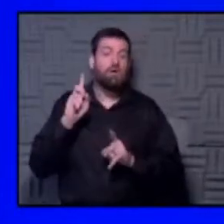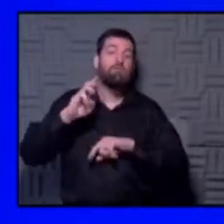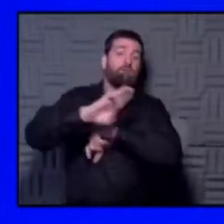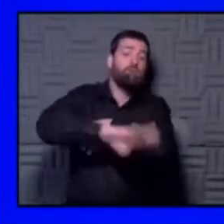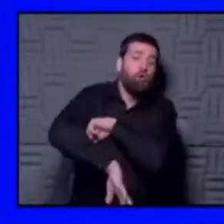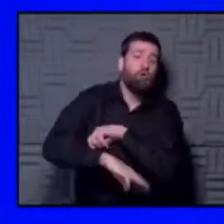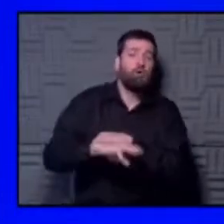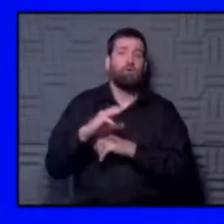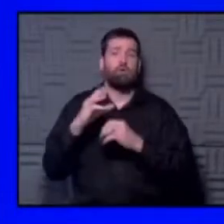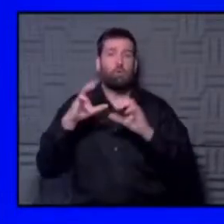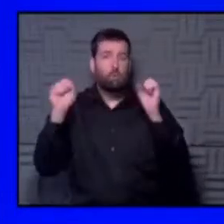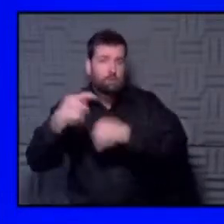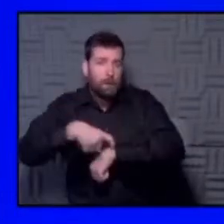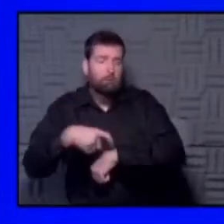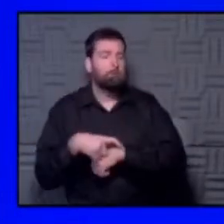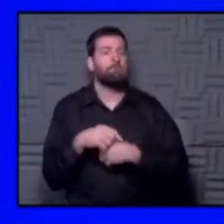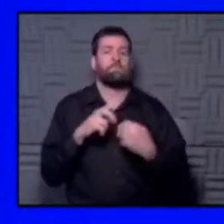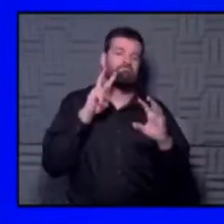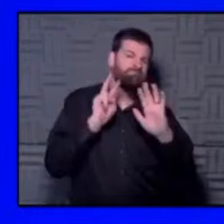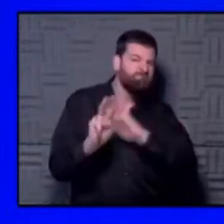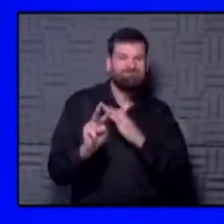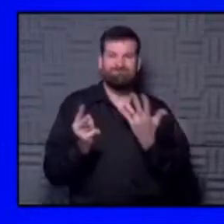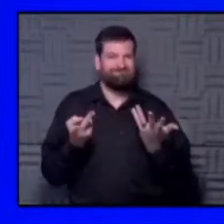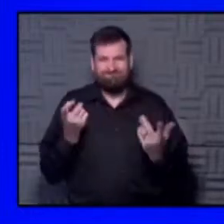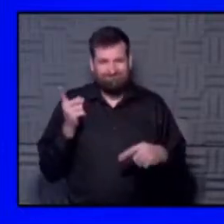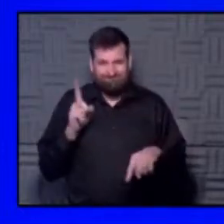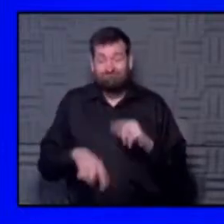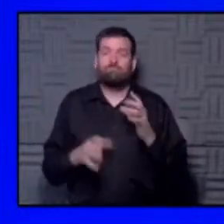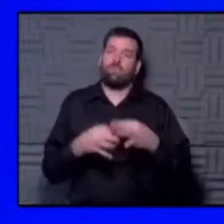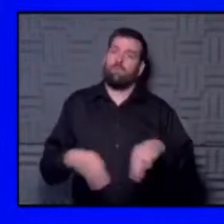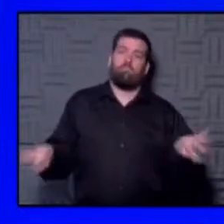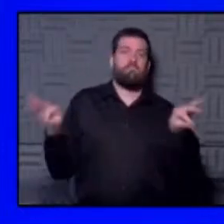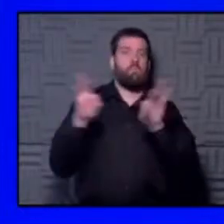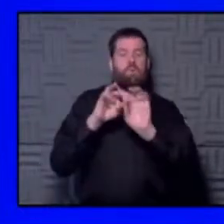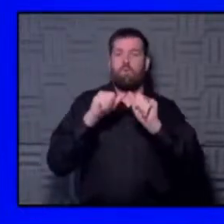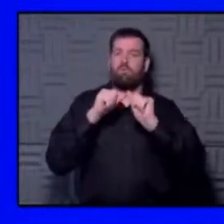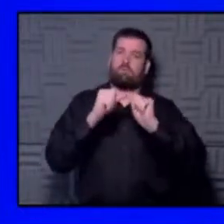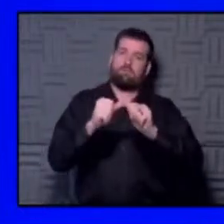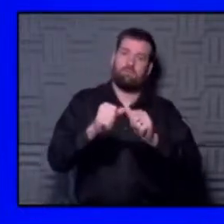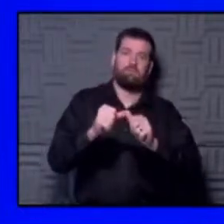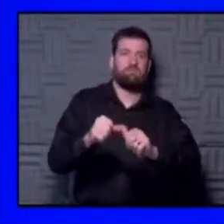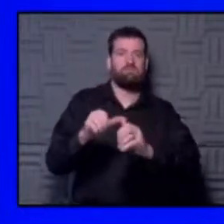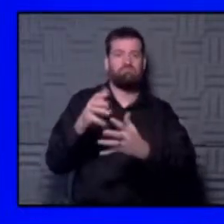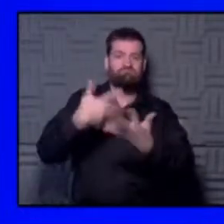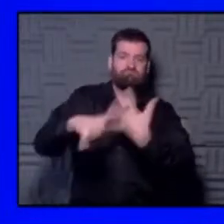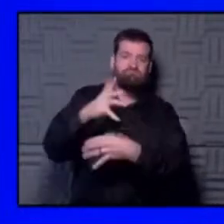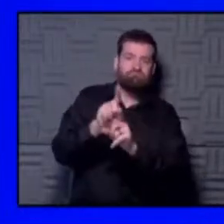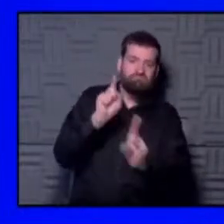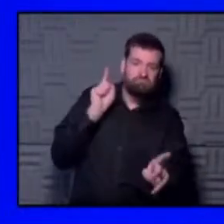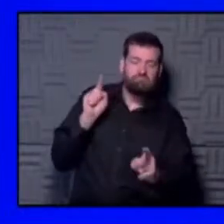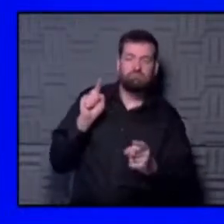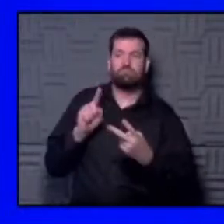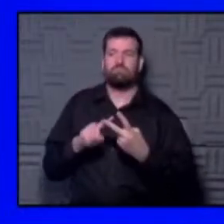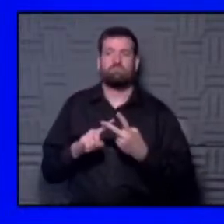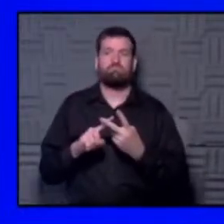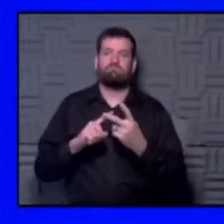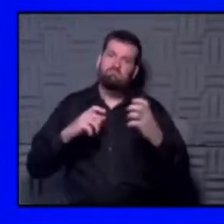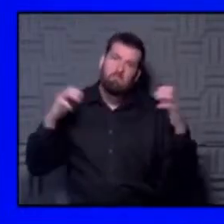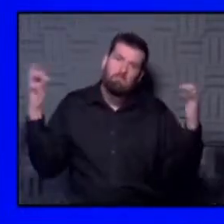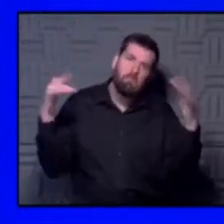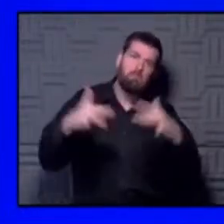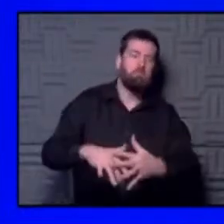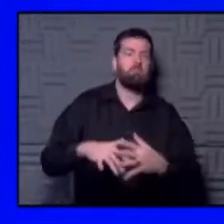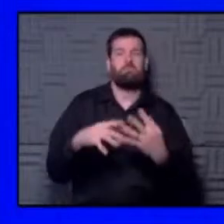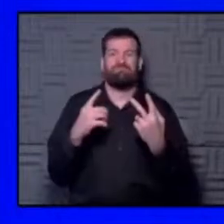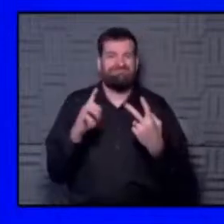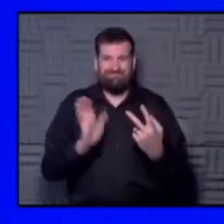winter is going to bring us. And so that's why it is so important to continue to maintain physical distancing, not meeting in large groups, and